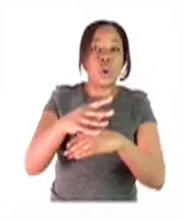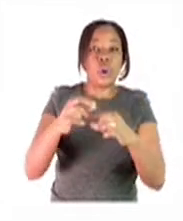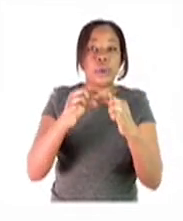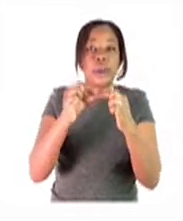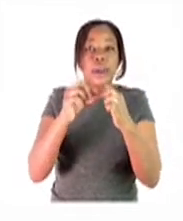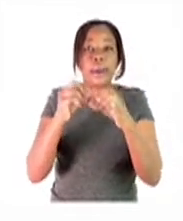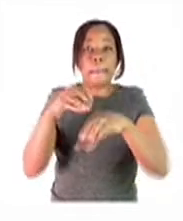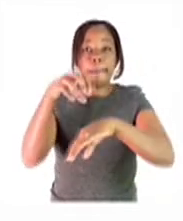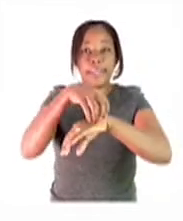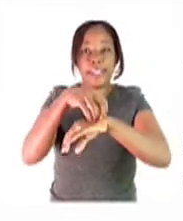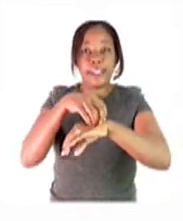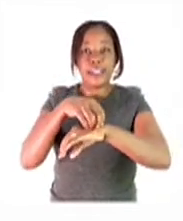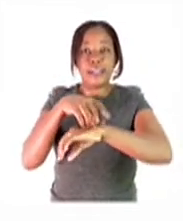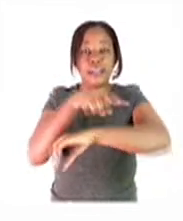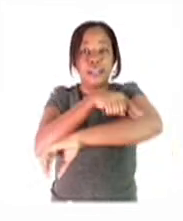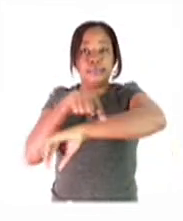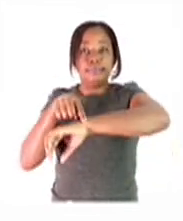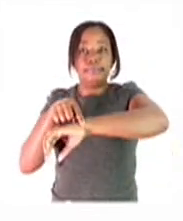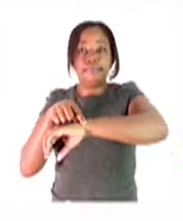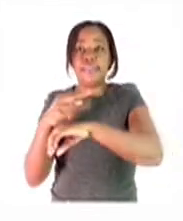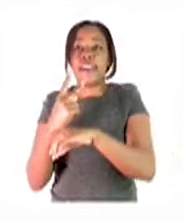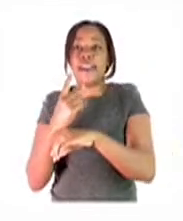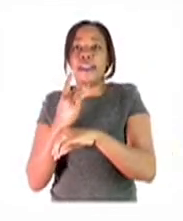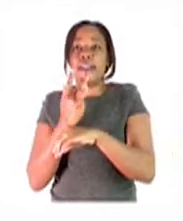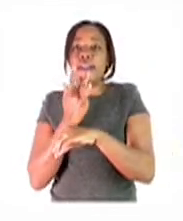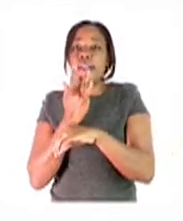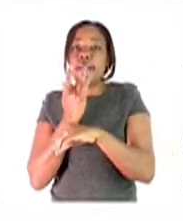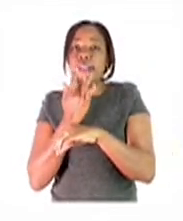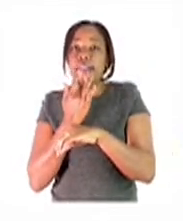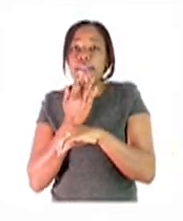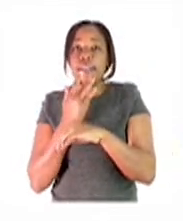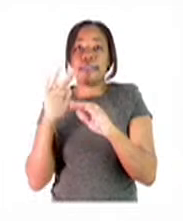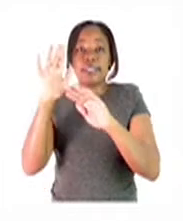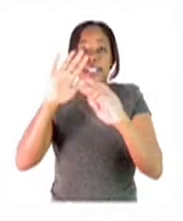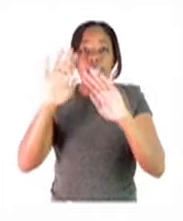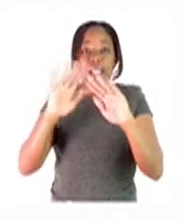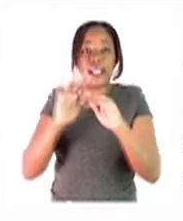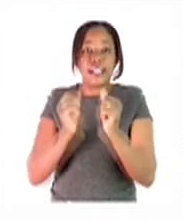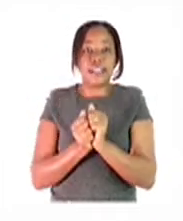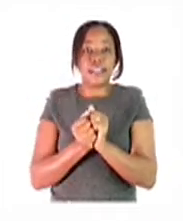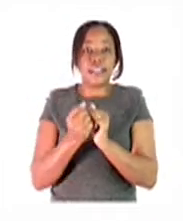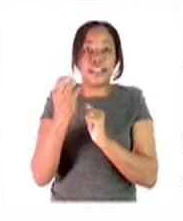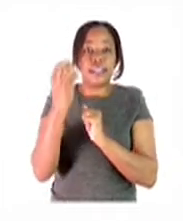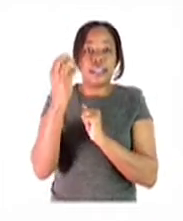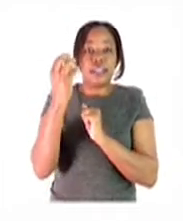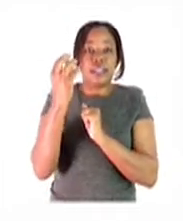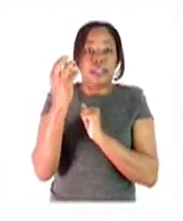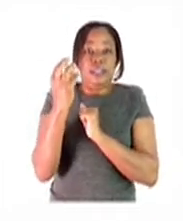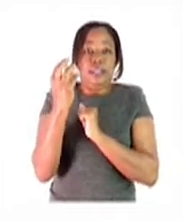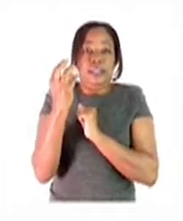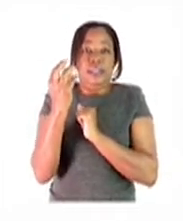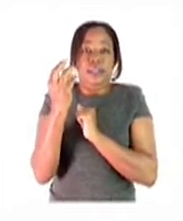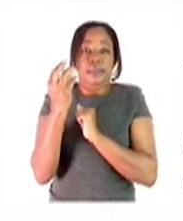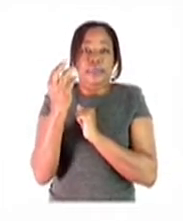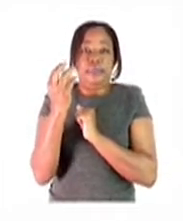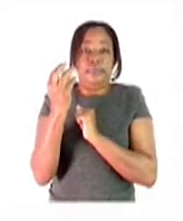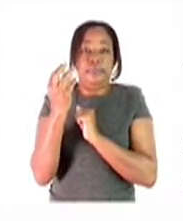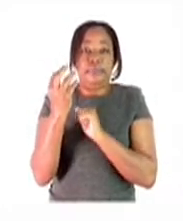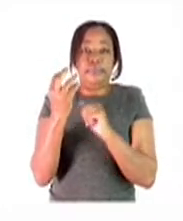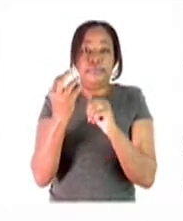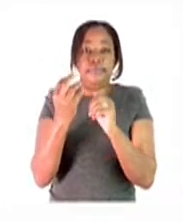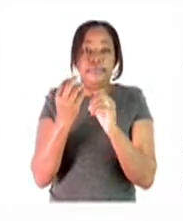my favorite color. Number 6, they both look good. You can only choose